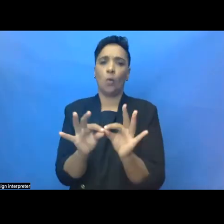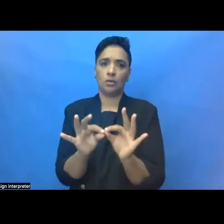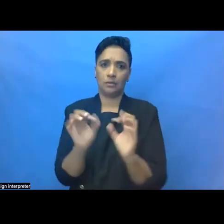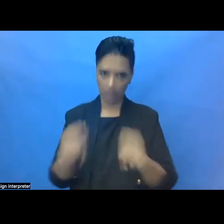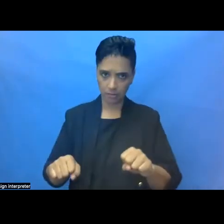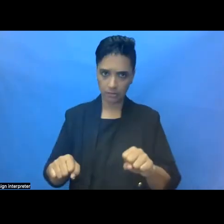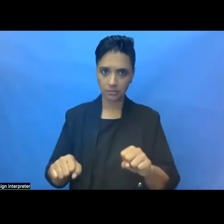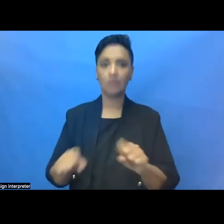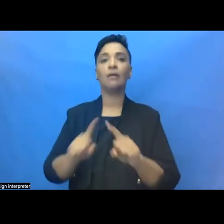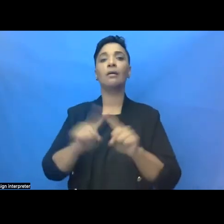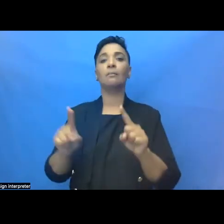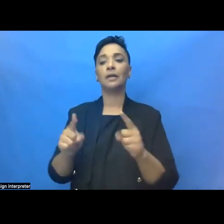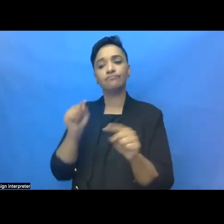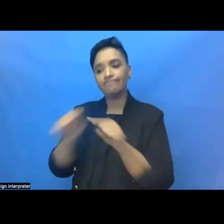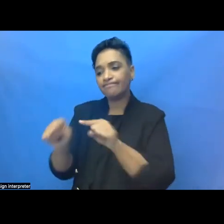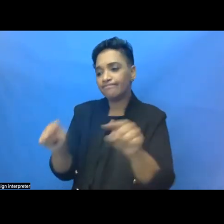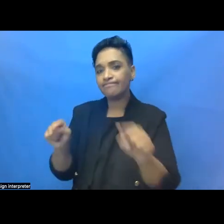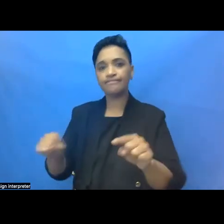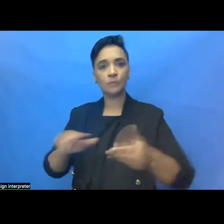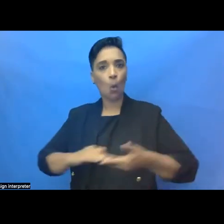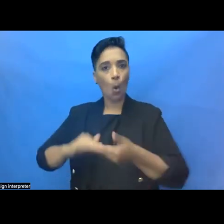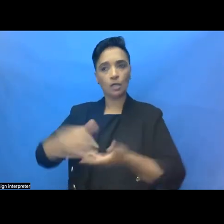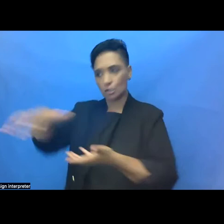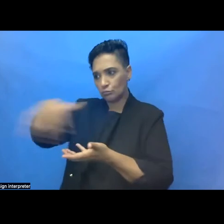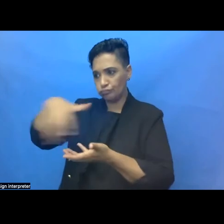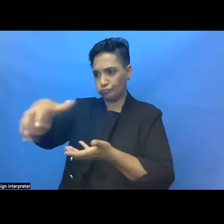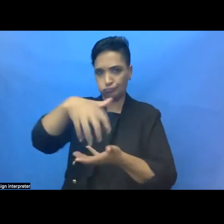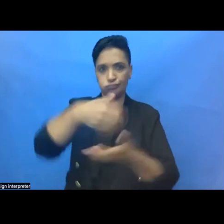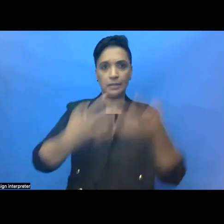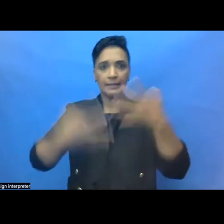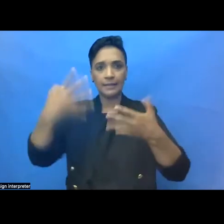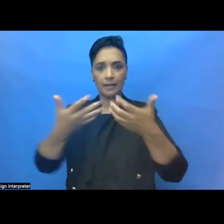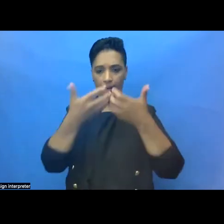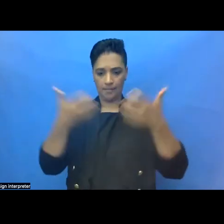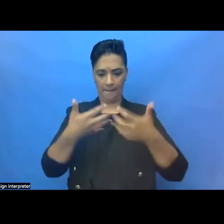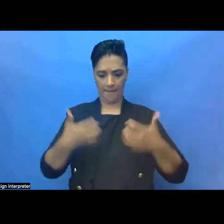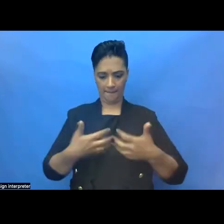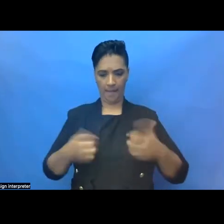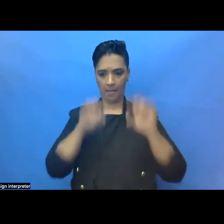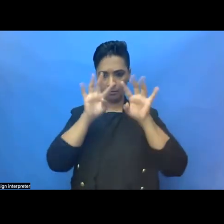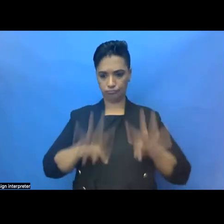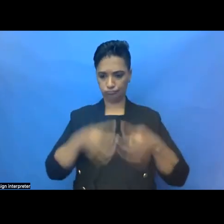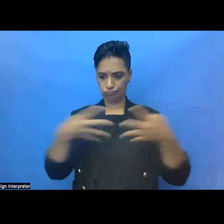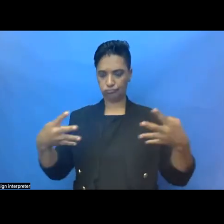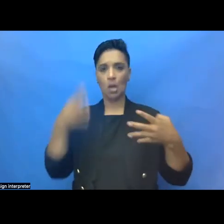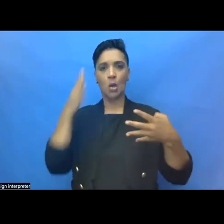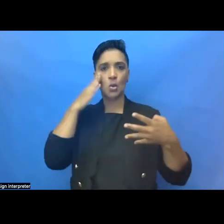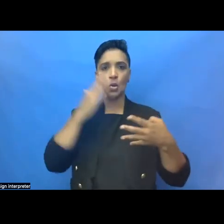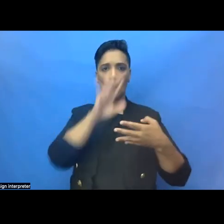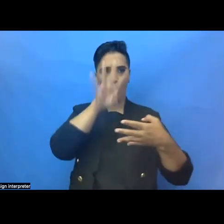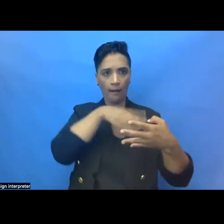start collecting data which can be disaggregated by disability, by difficulty, so we can